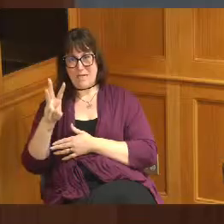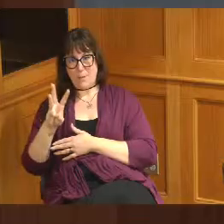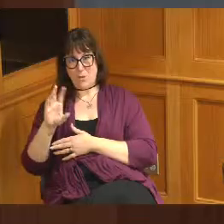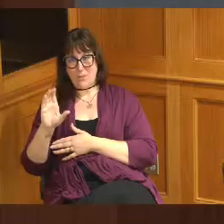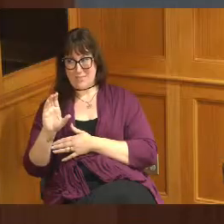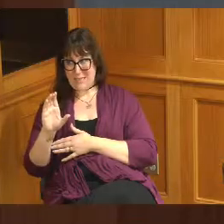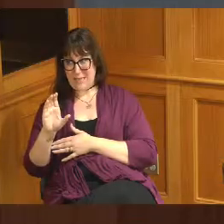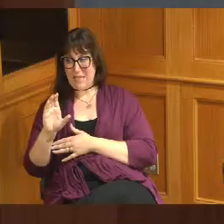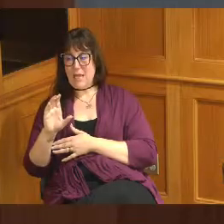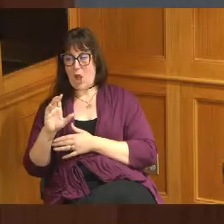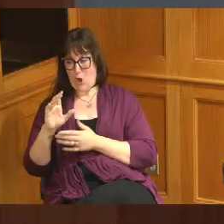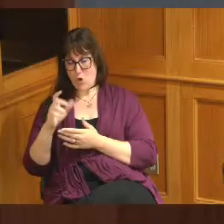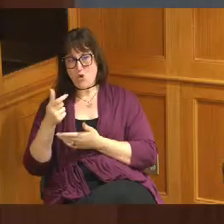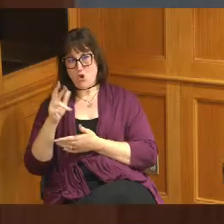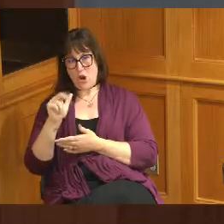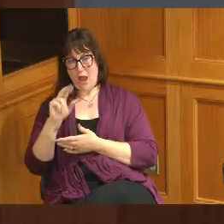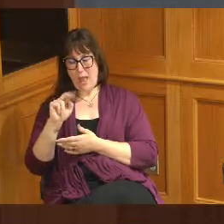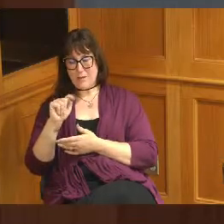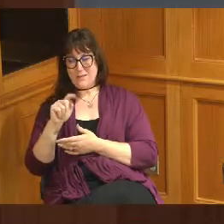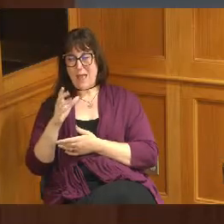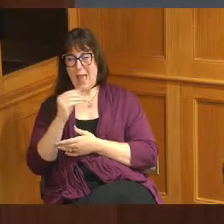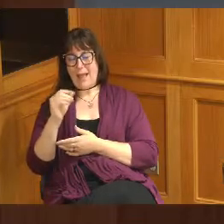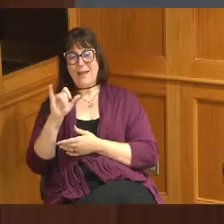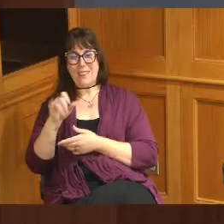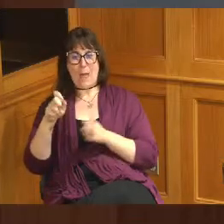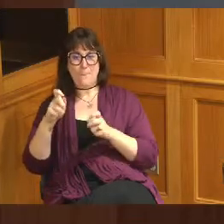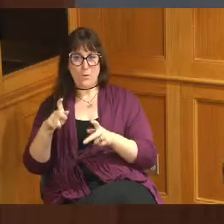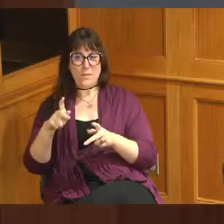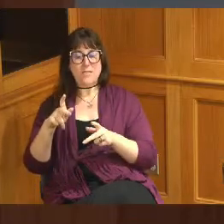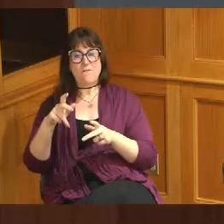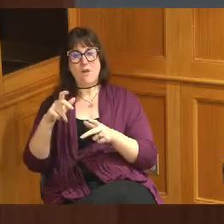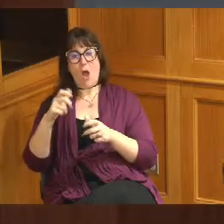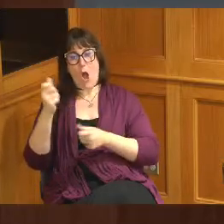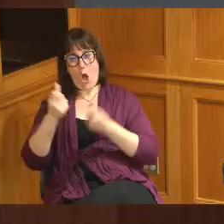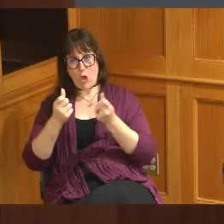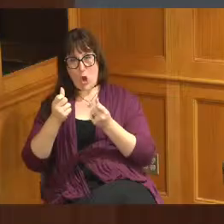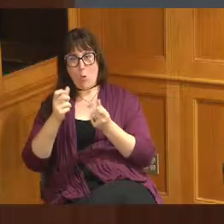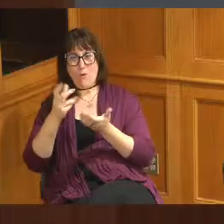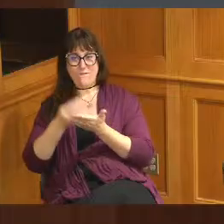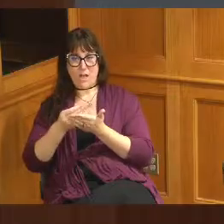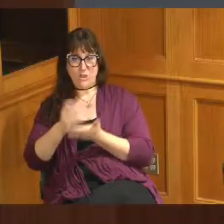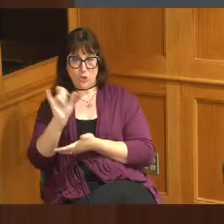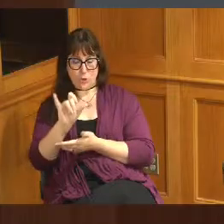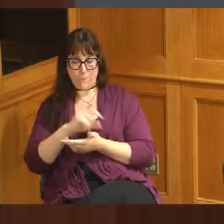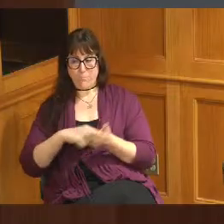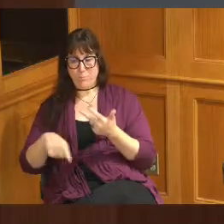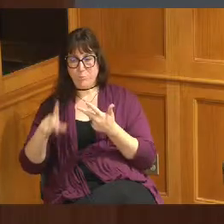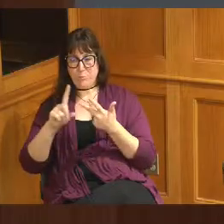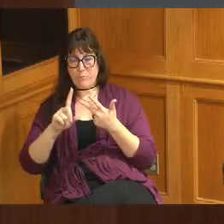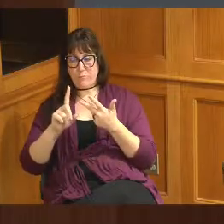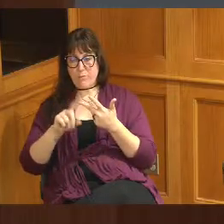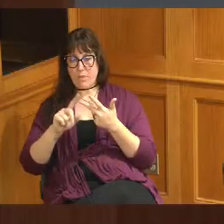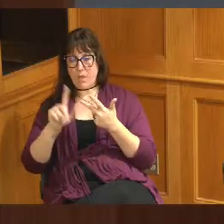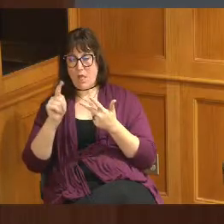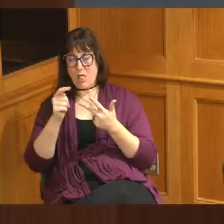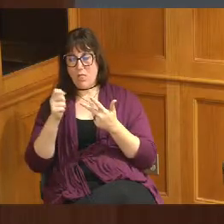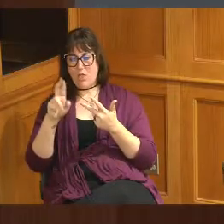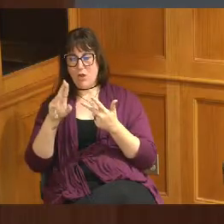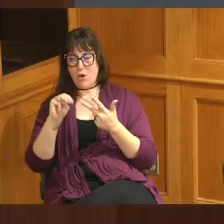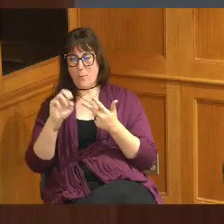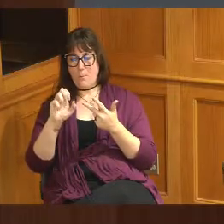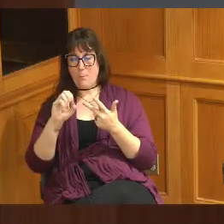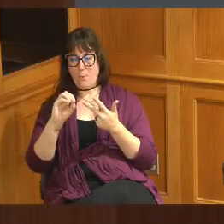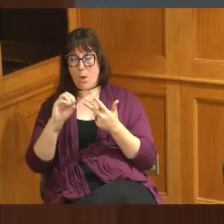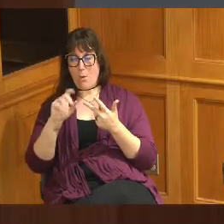the remainder from the Permissive Auto Fund. Item number 3 is a bid award for the thermoplastic and